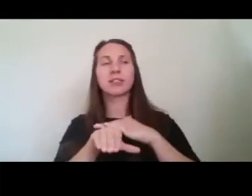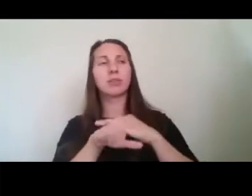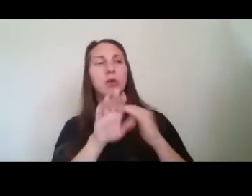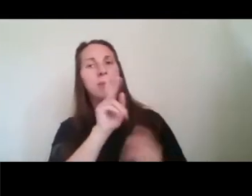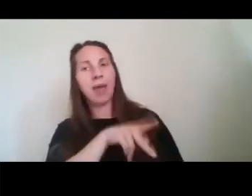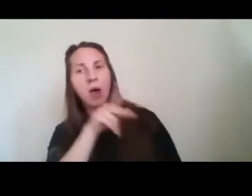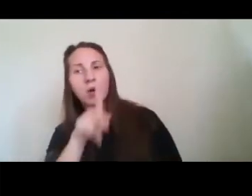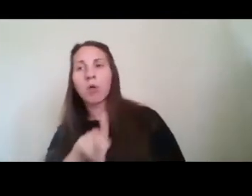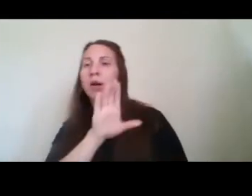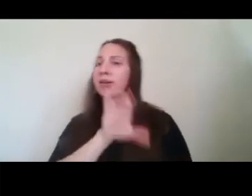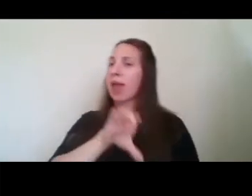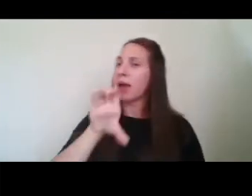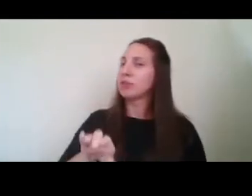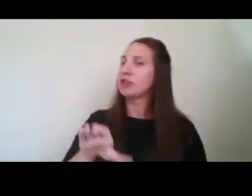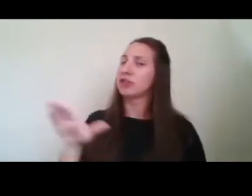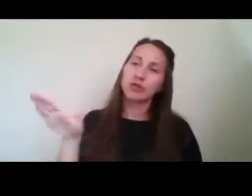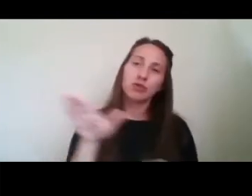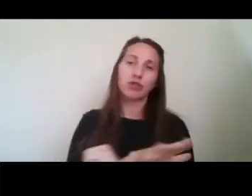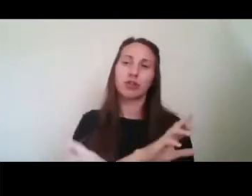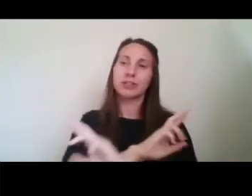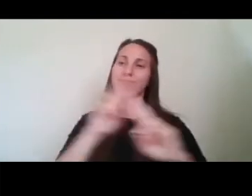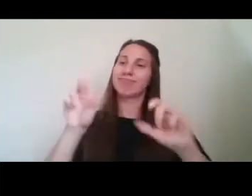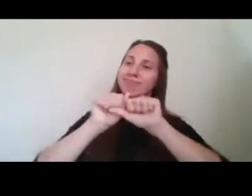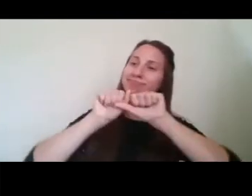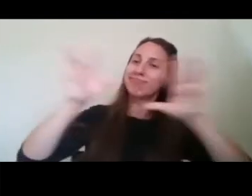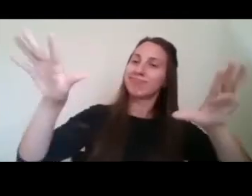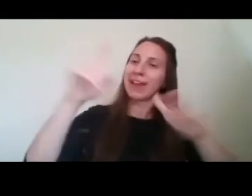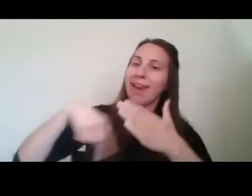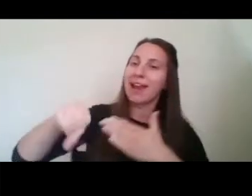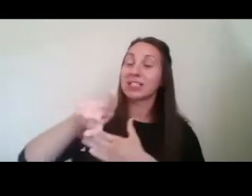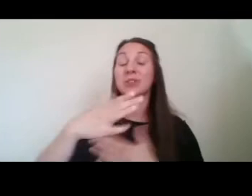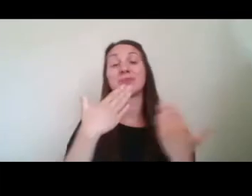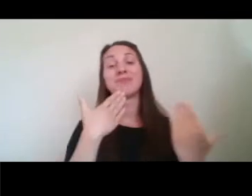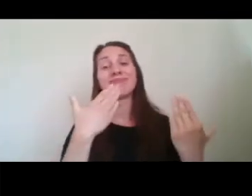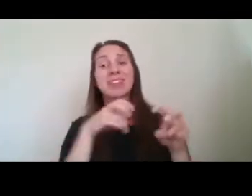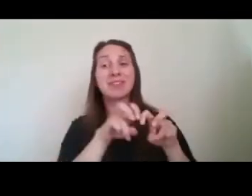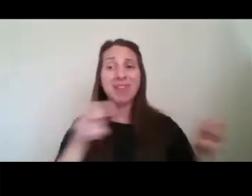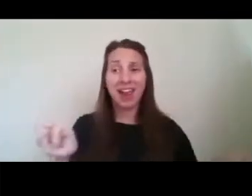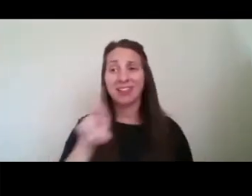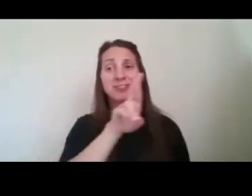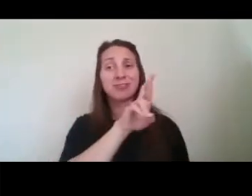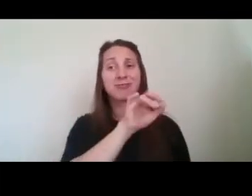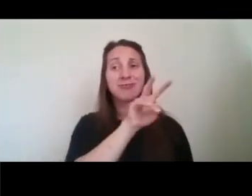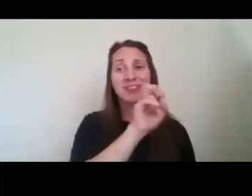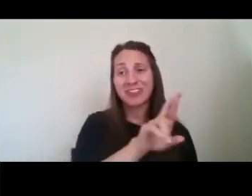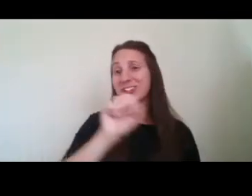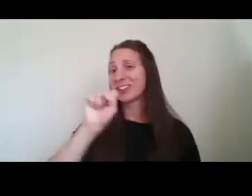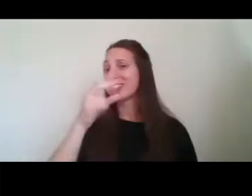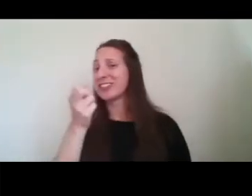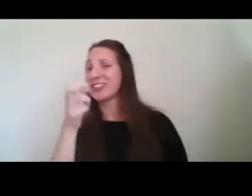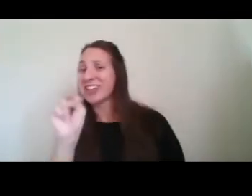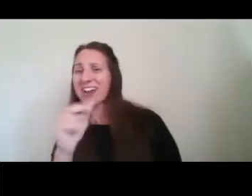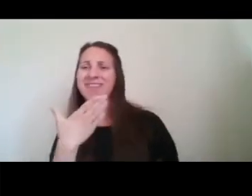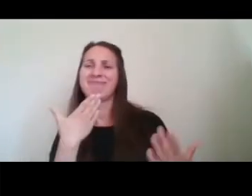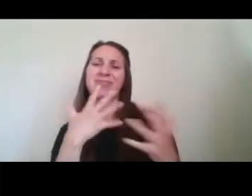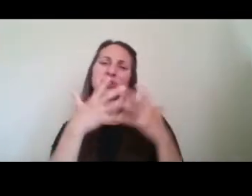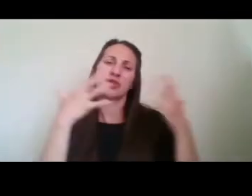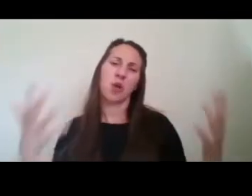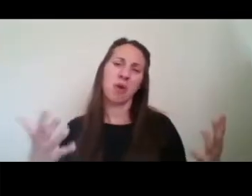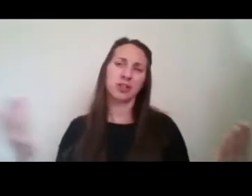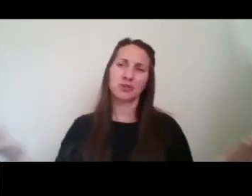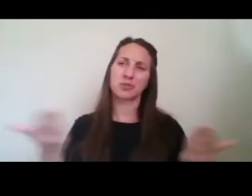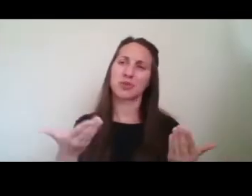available for you by next week. I want to thank our panelists, River and Sharon. Thank you so much for bringing all of your